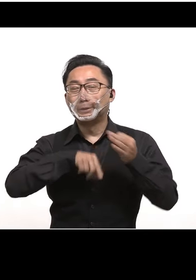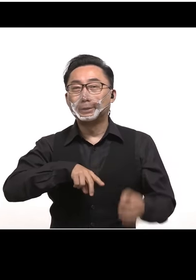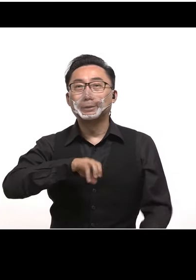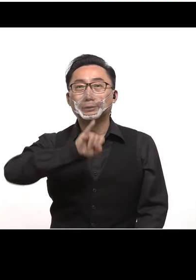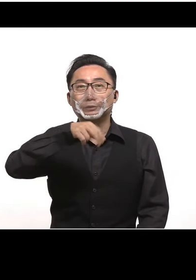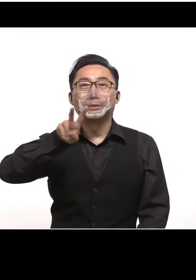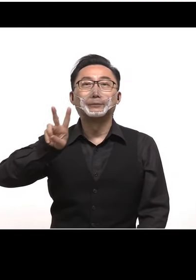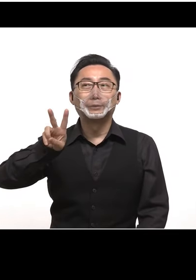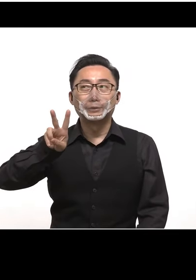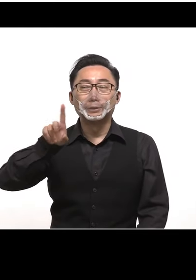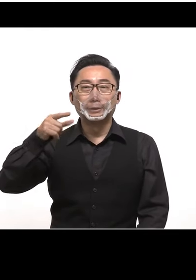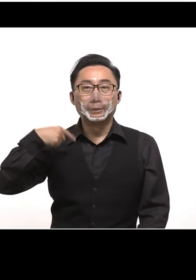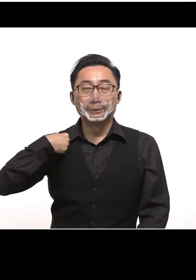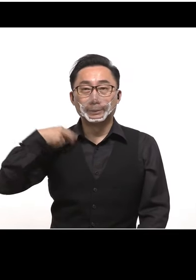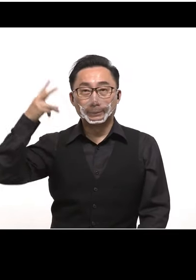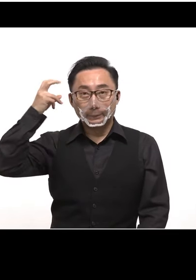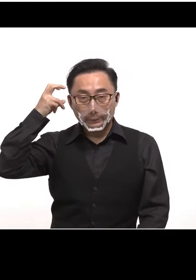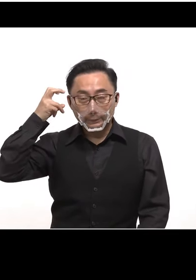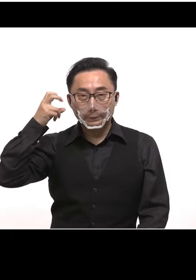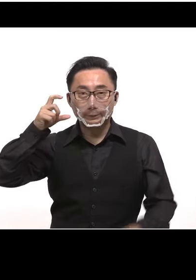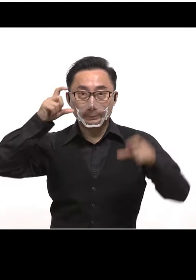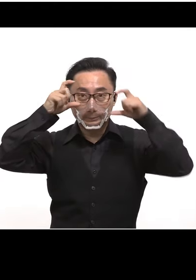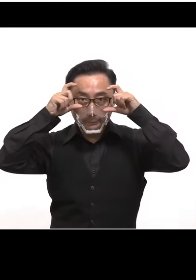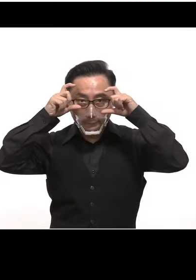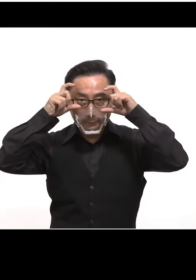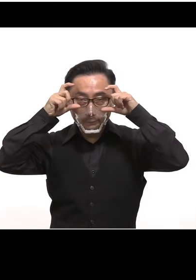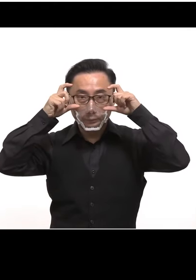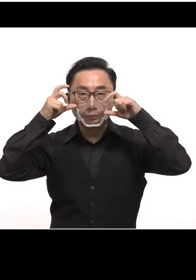black, I have glasses, and I'm the one juggling